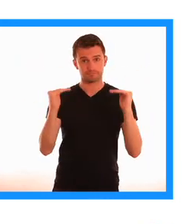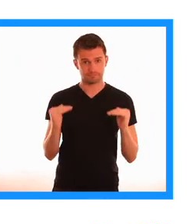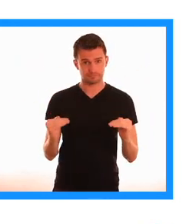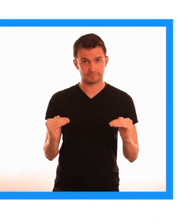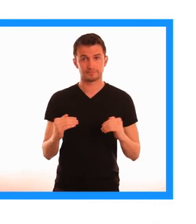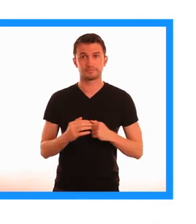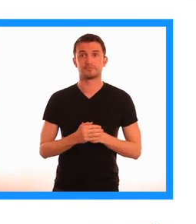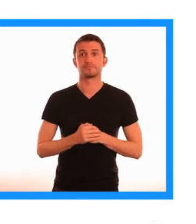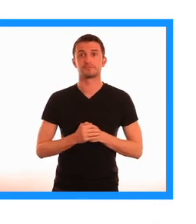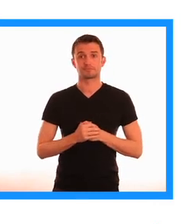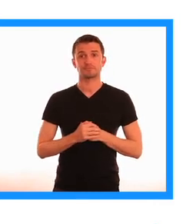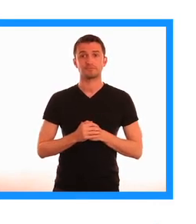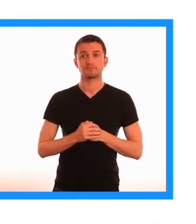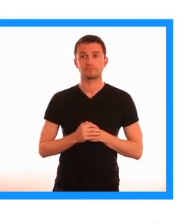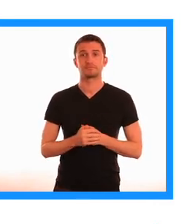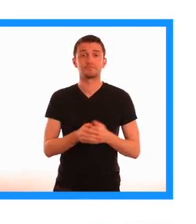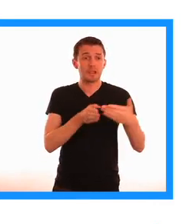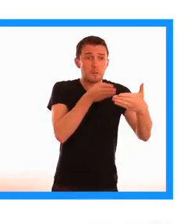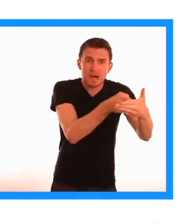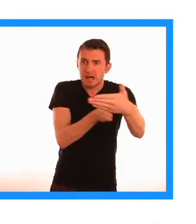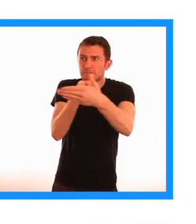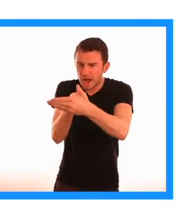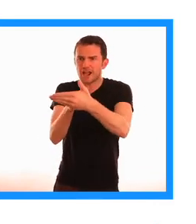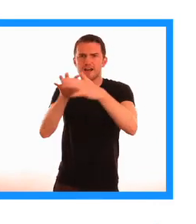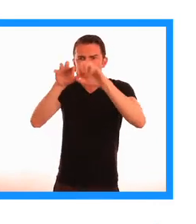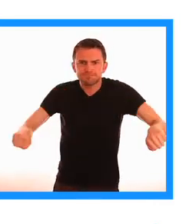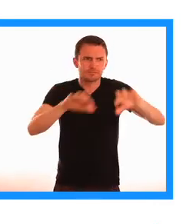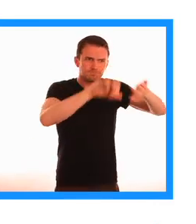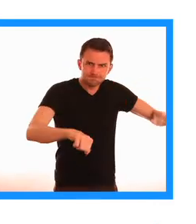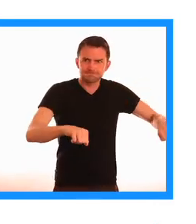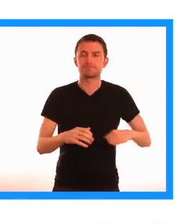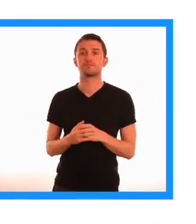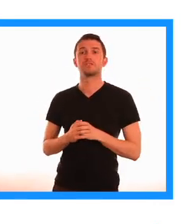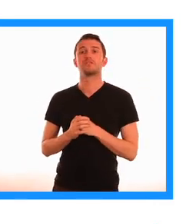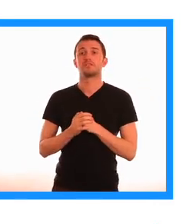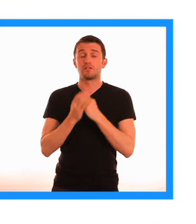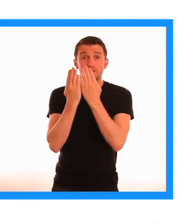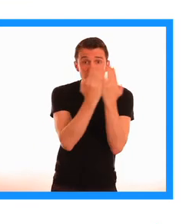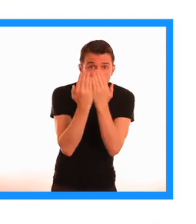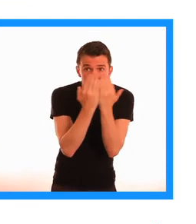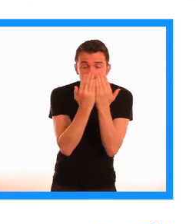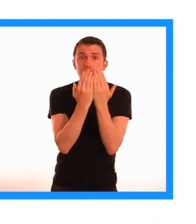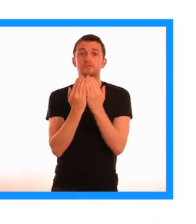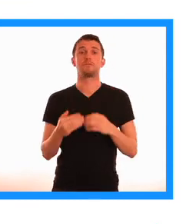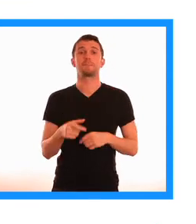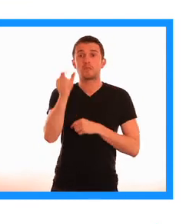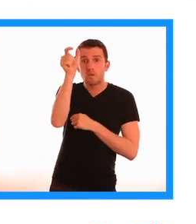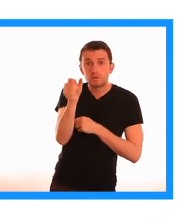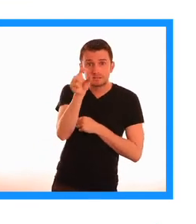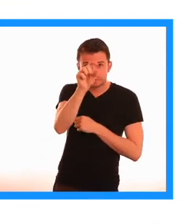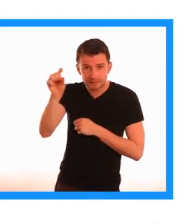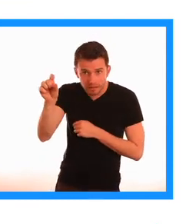Dismantle barriers to inclusion so that all children's environments, schools, health facilities, public transport encourage children with disabilities to use the